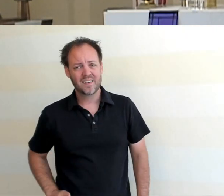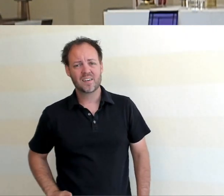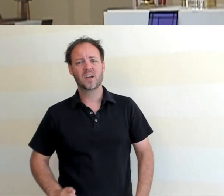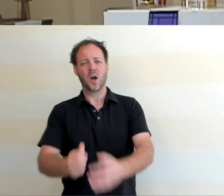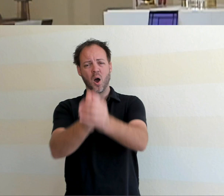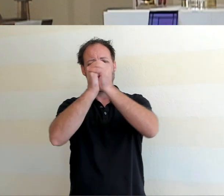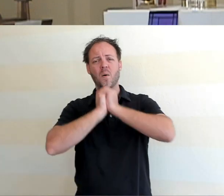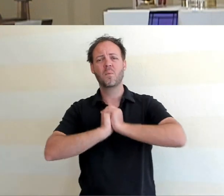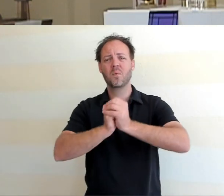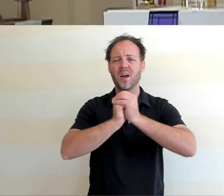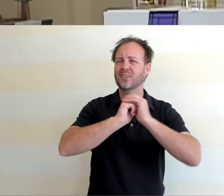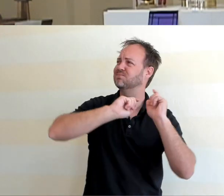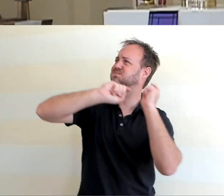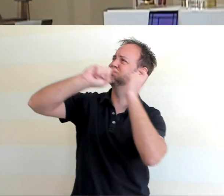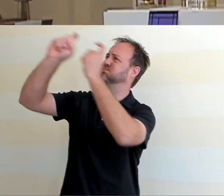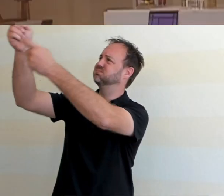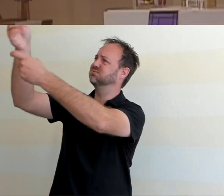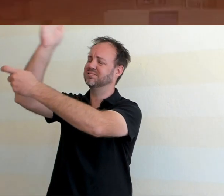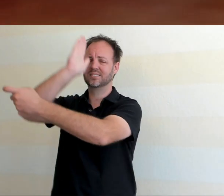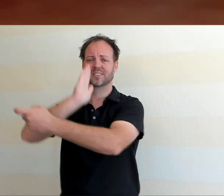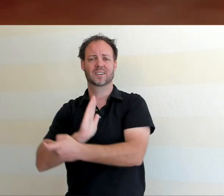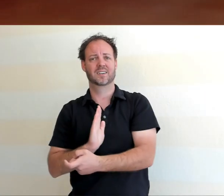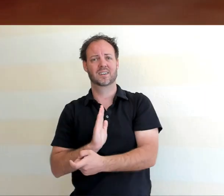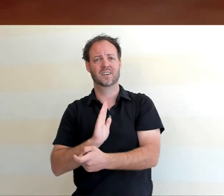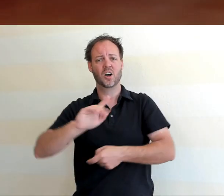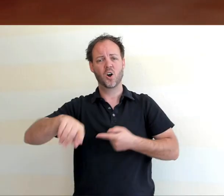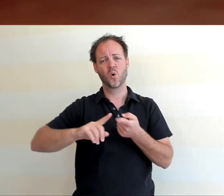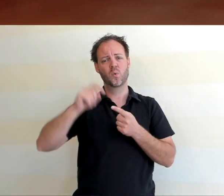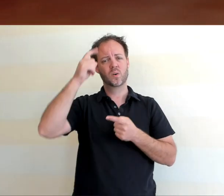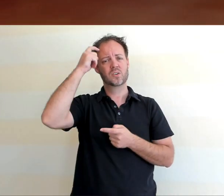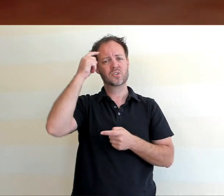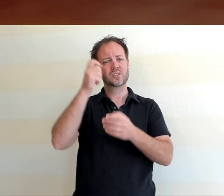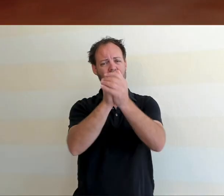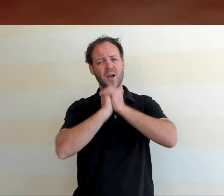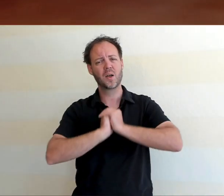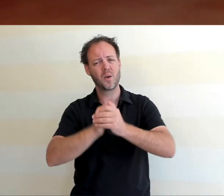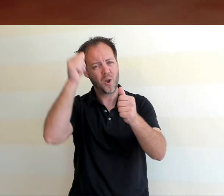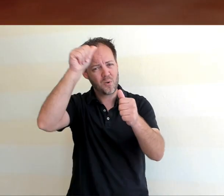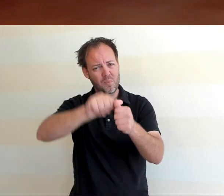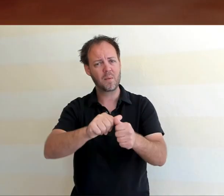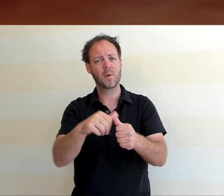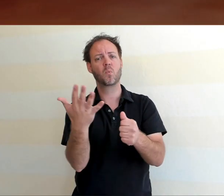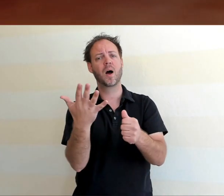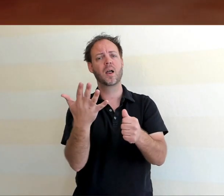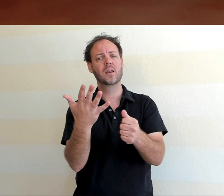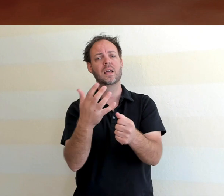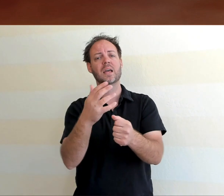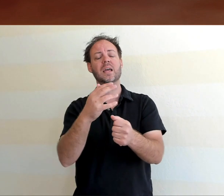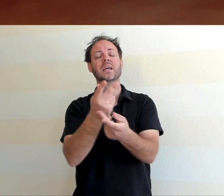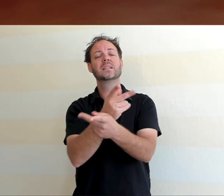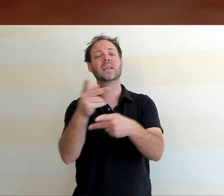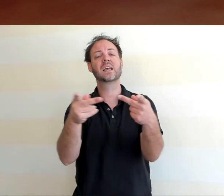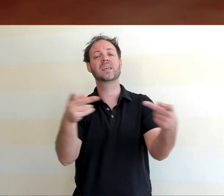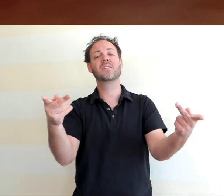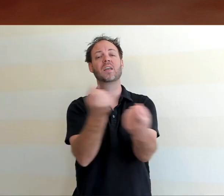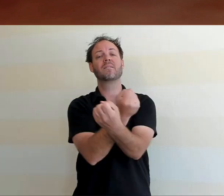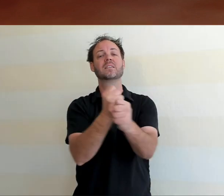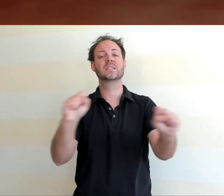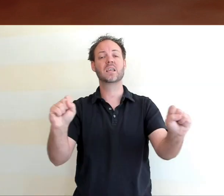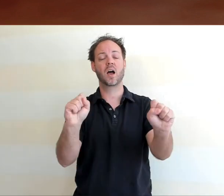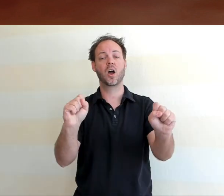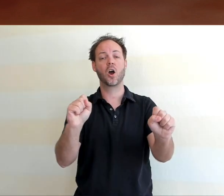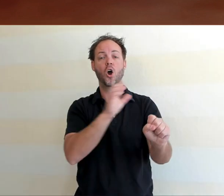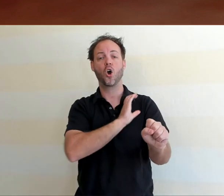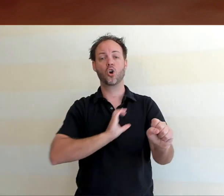prayer to God. When you think about prayer, remember that it's a gift of salvation that Christ